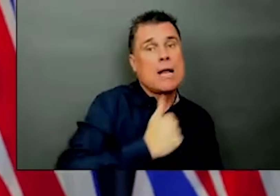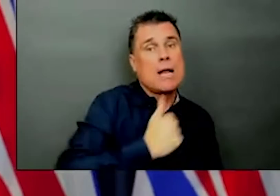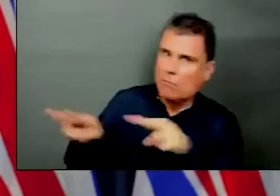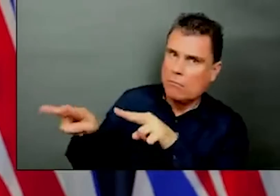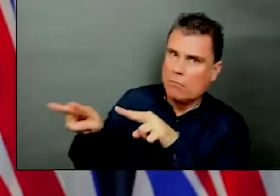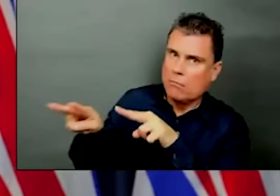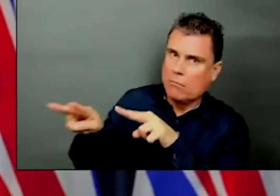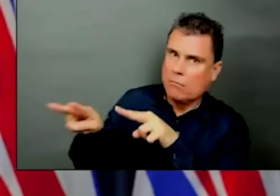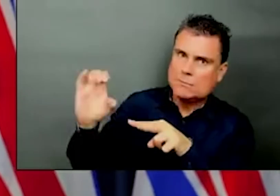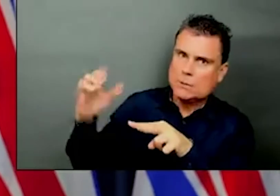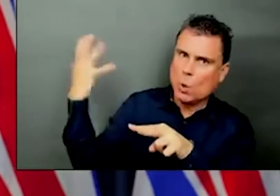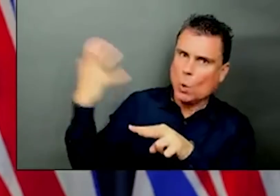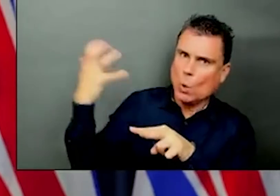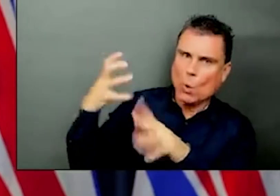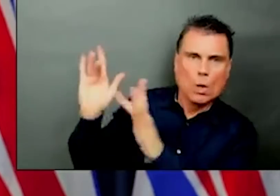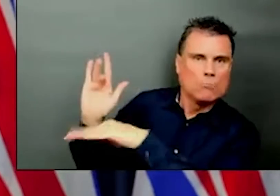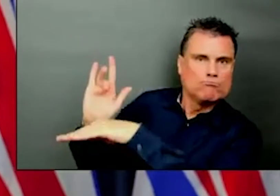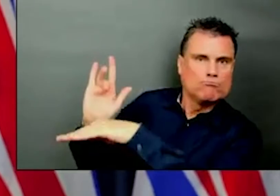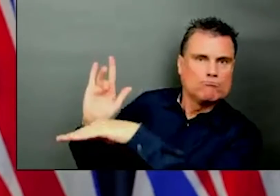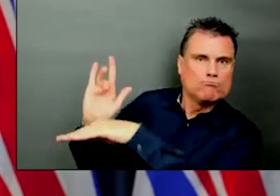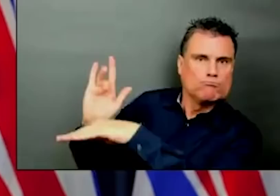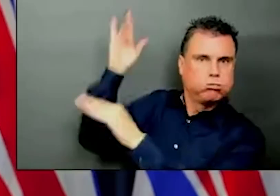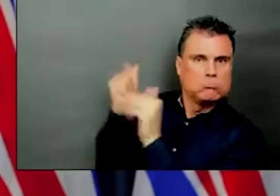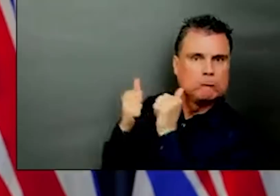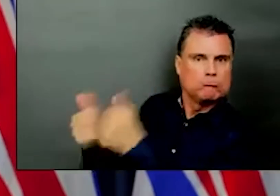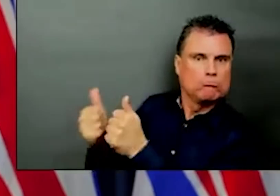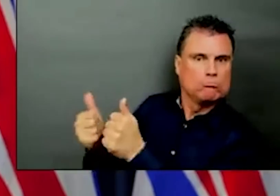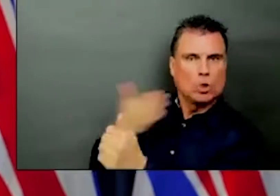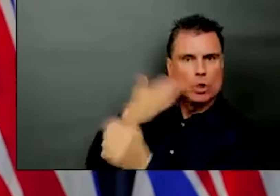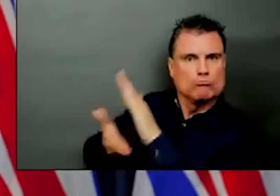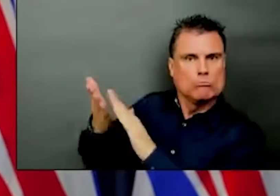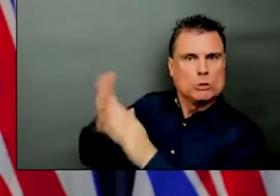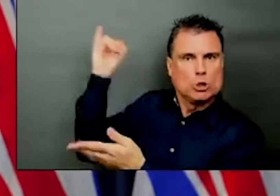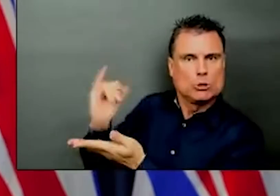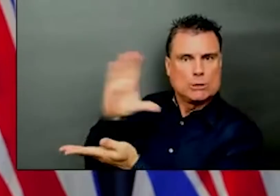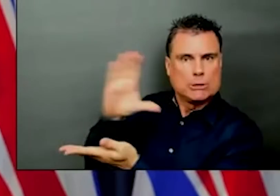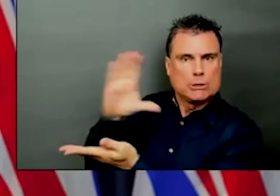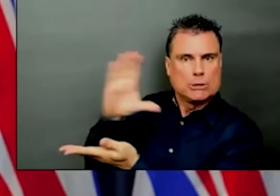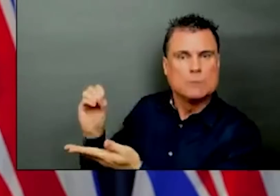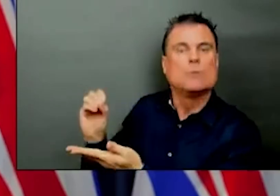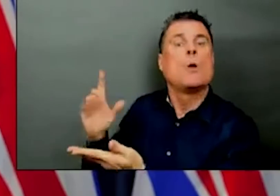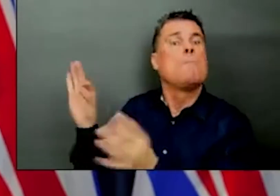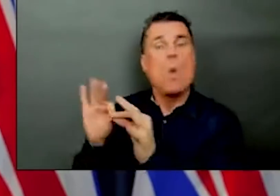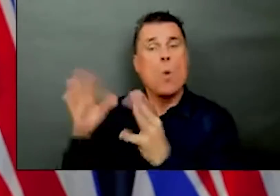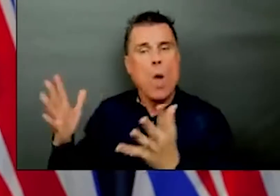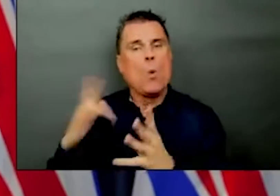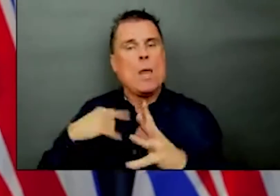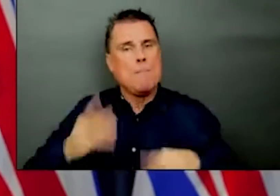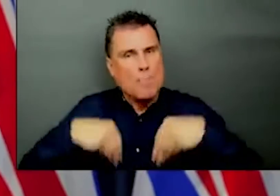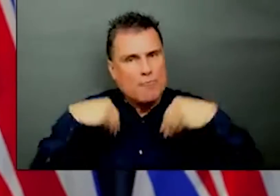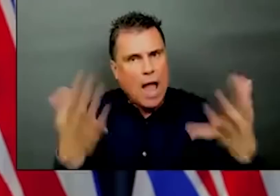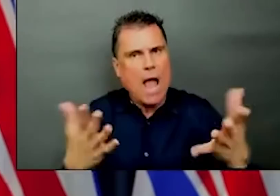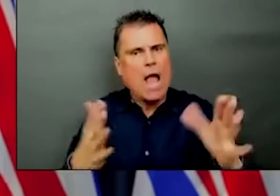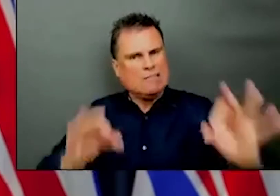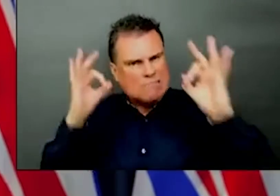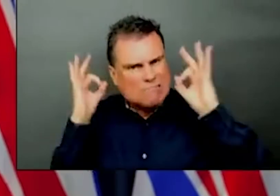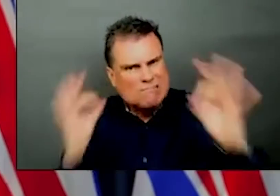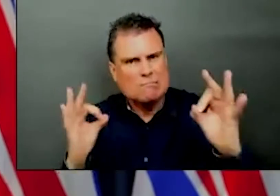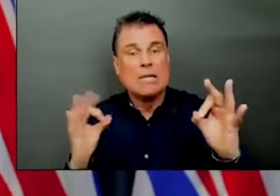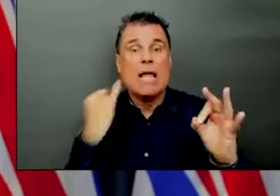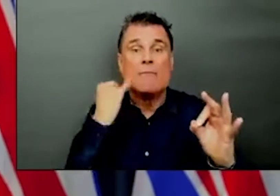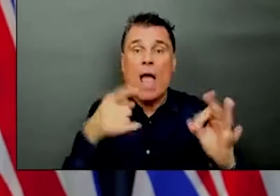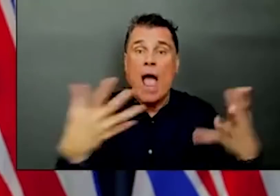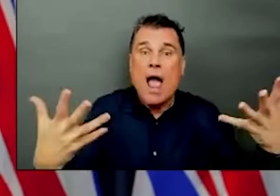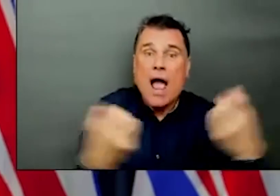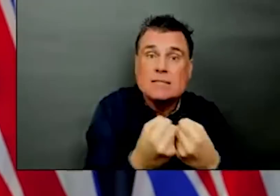and we'll be able to provide quality care for those who need it, as well as reduced rates for drivers. That's our objective, and